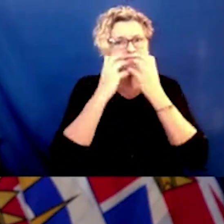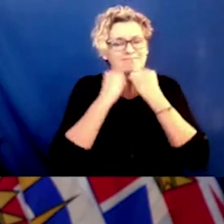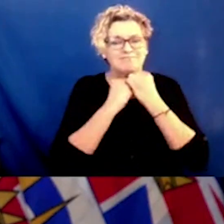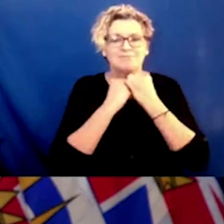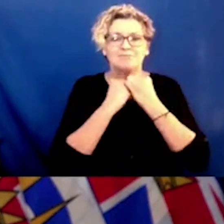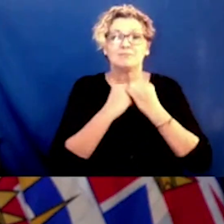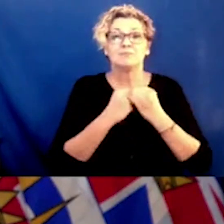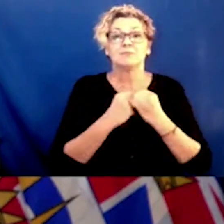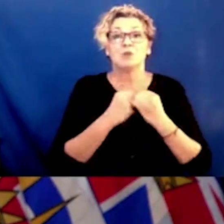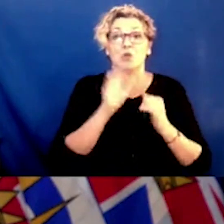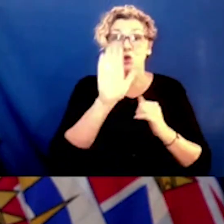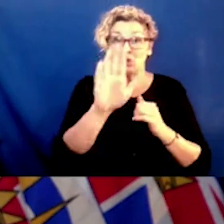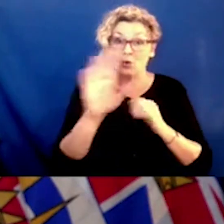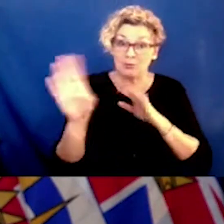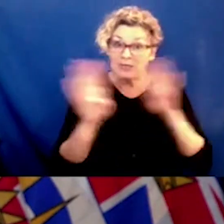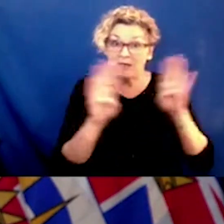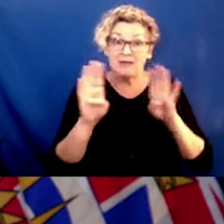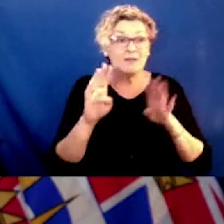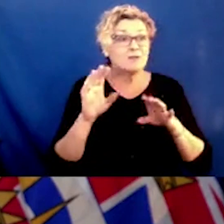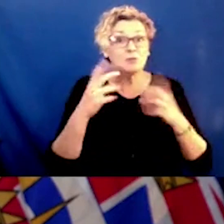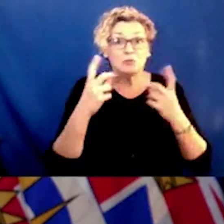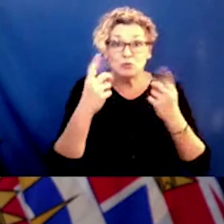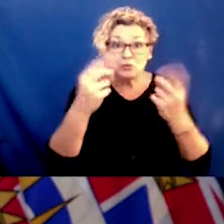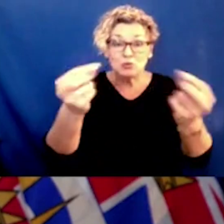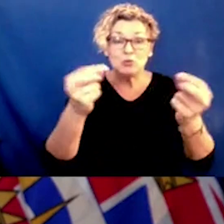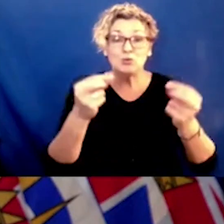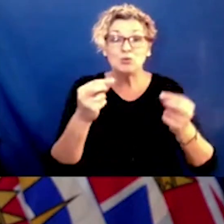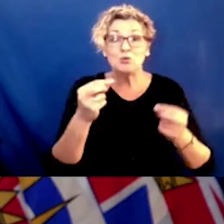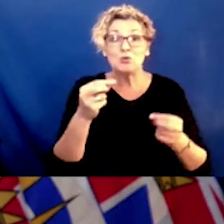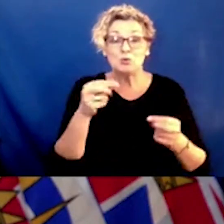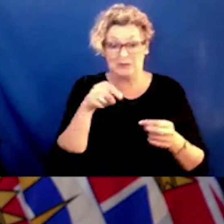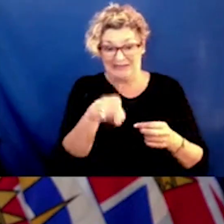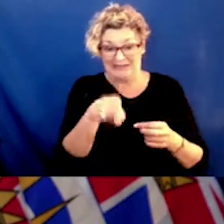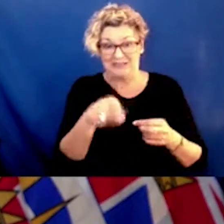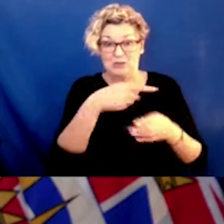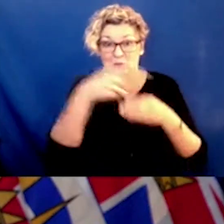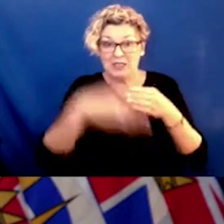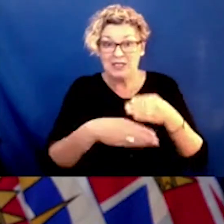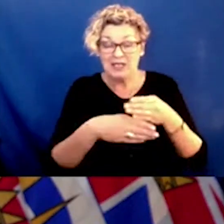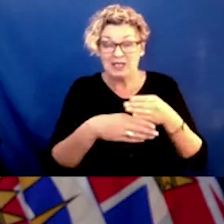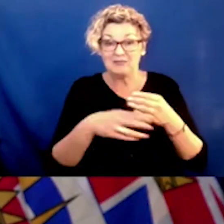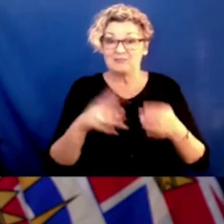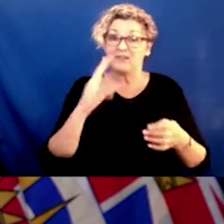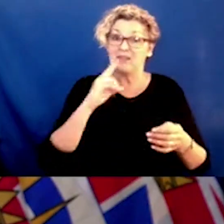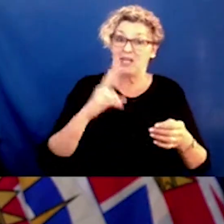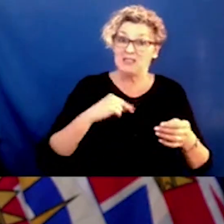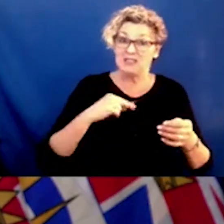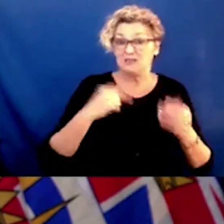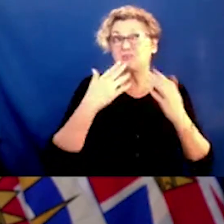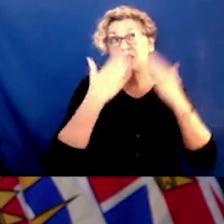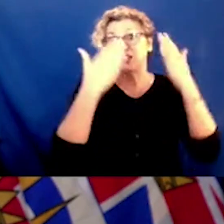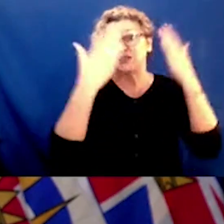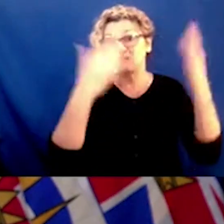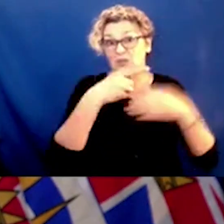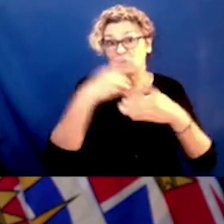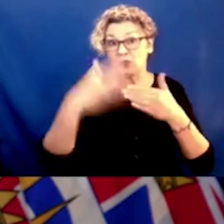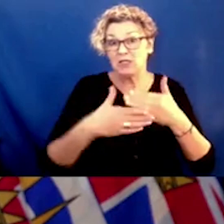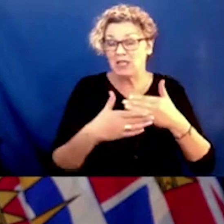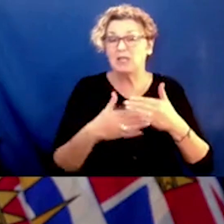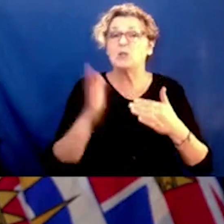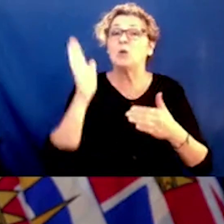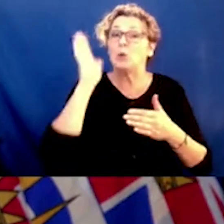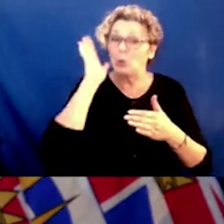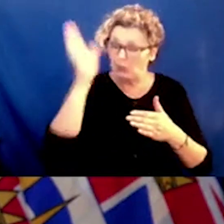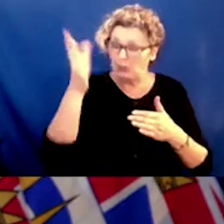open, to keep our schools open, to keep supporting each other so that our surgeries can happen, that we can